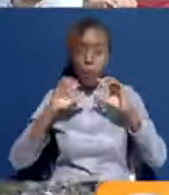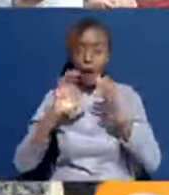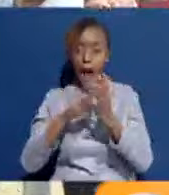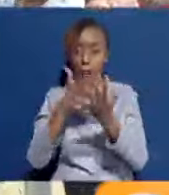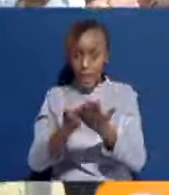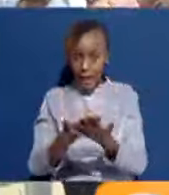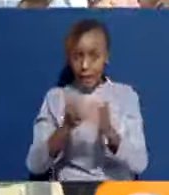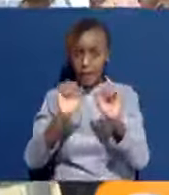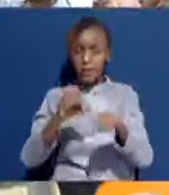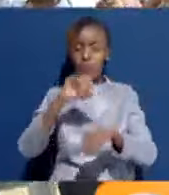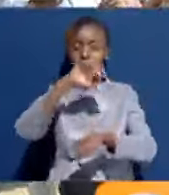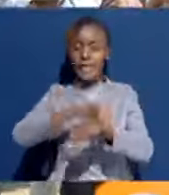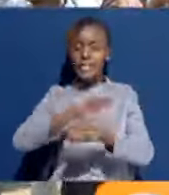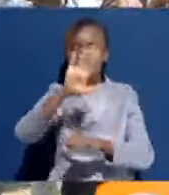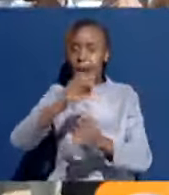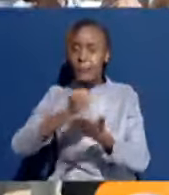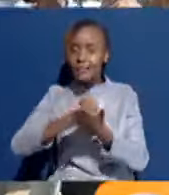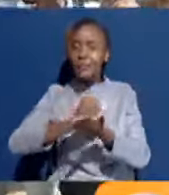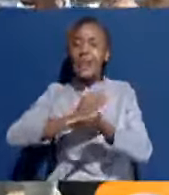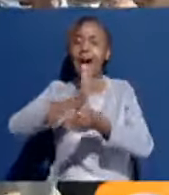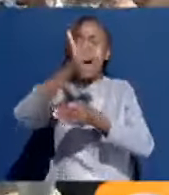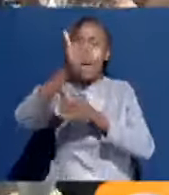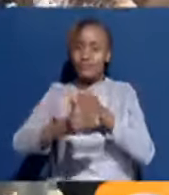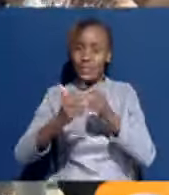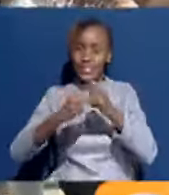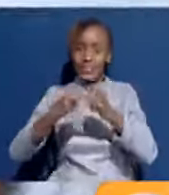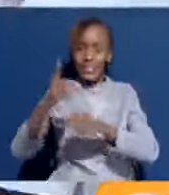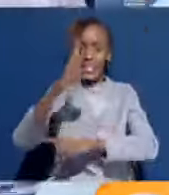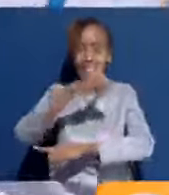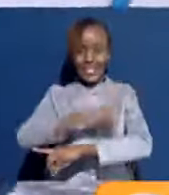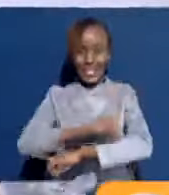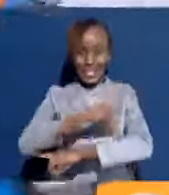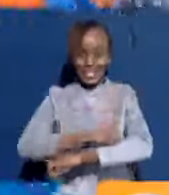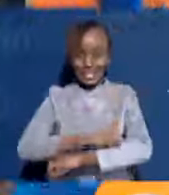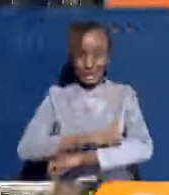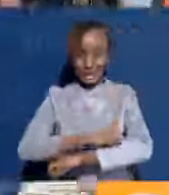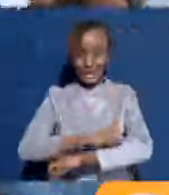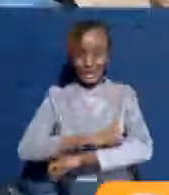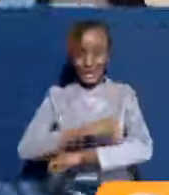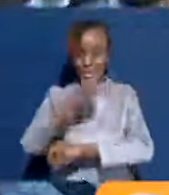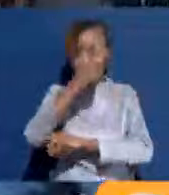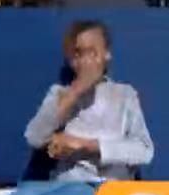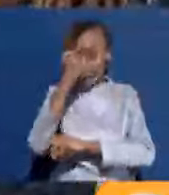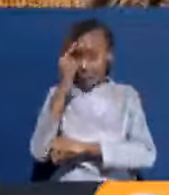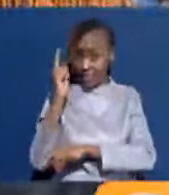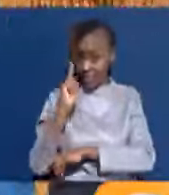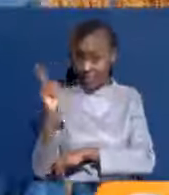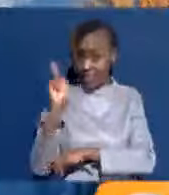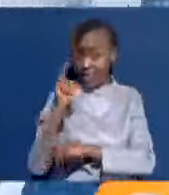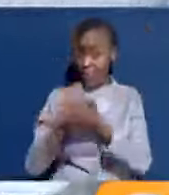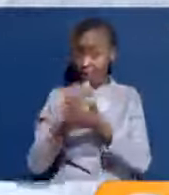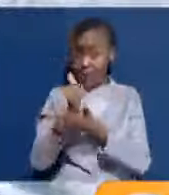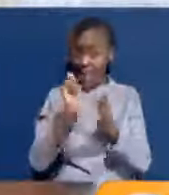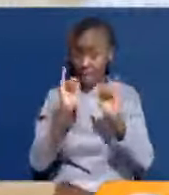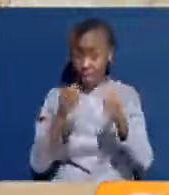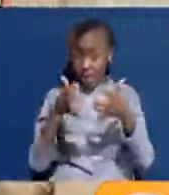7 days after submitting their applications, as they have acquired new printing machines which